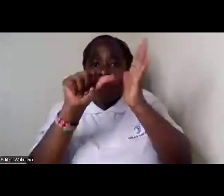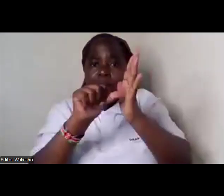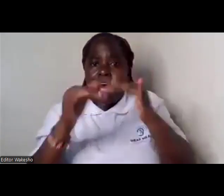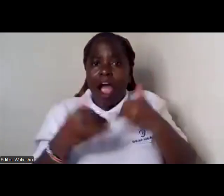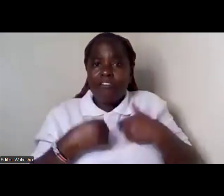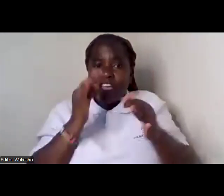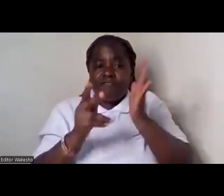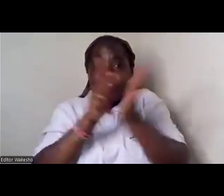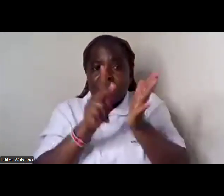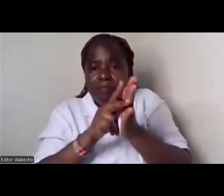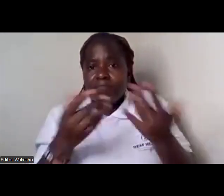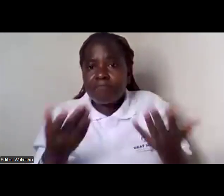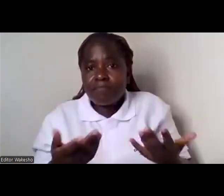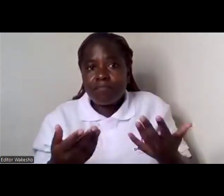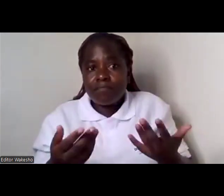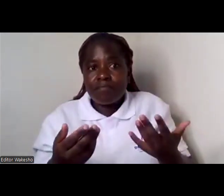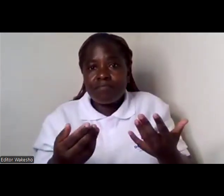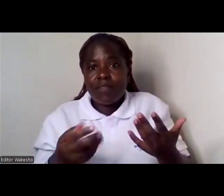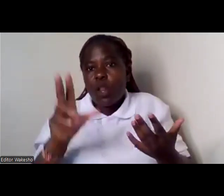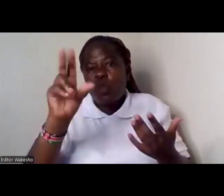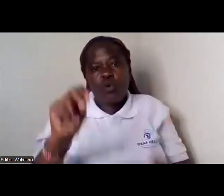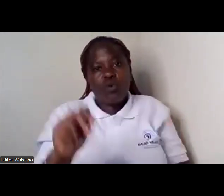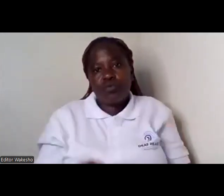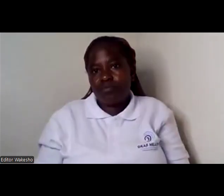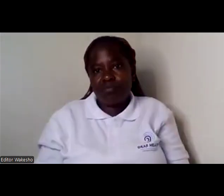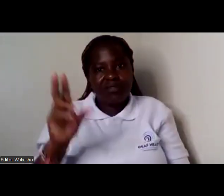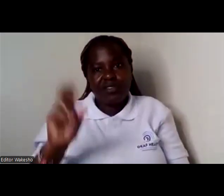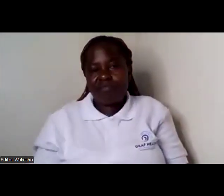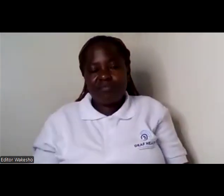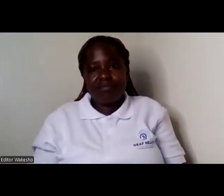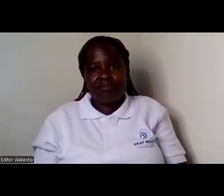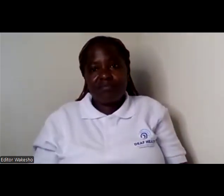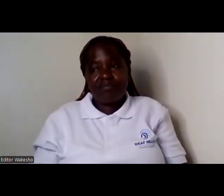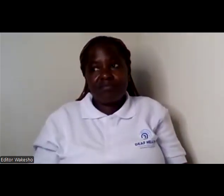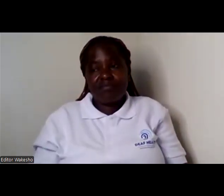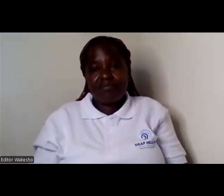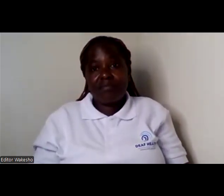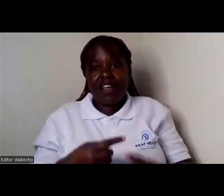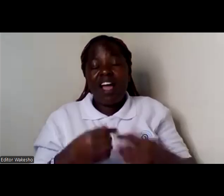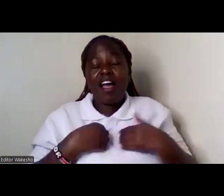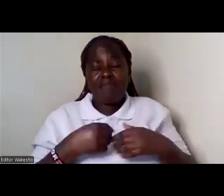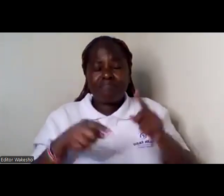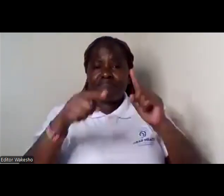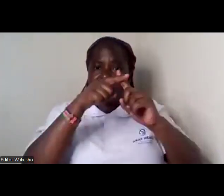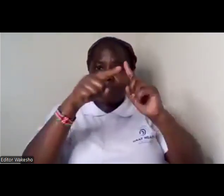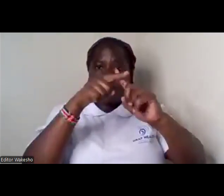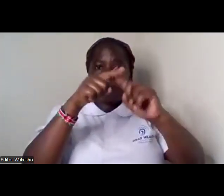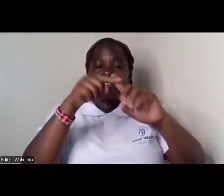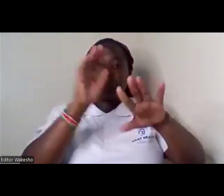I don't. I think the simple answer would be no. If anything, it has positive